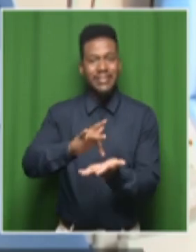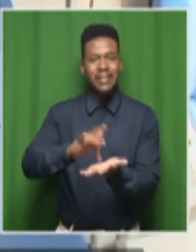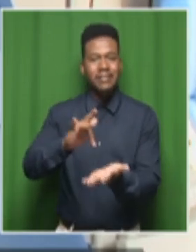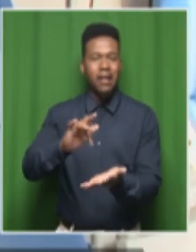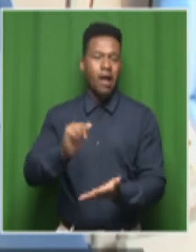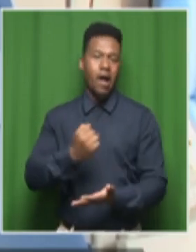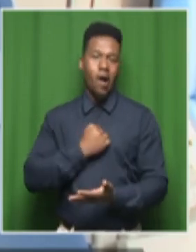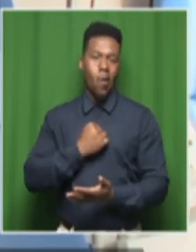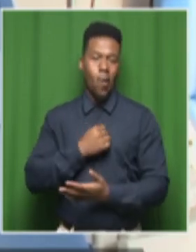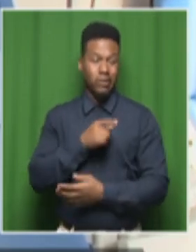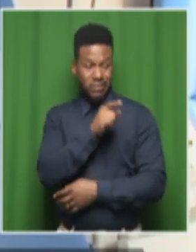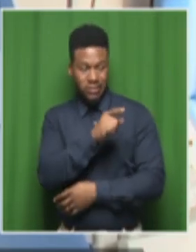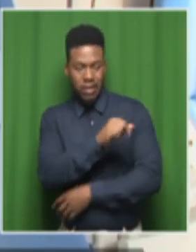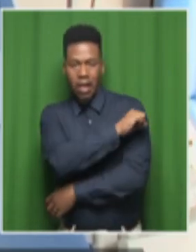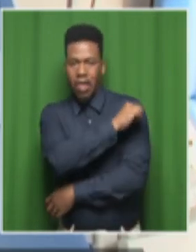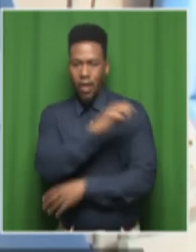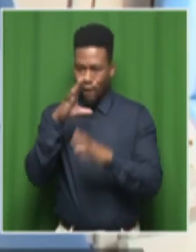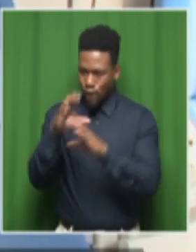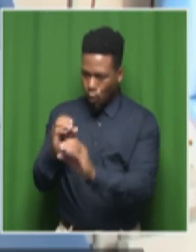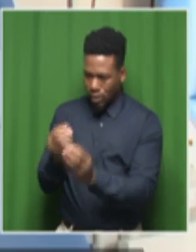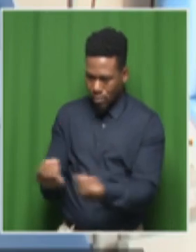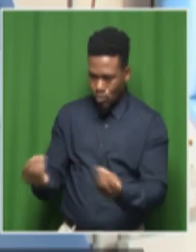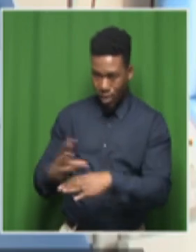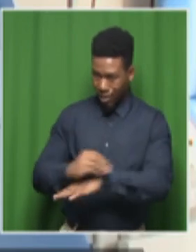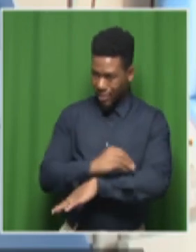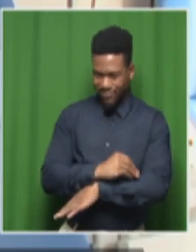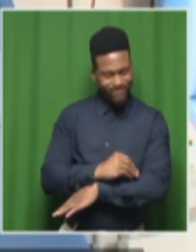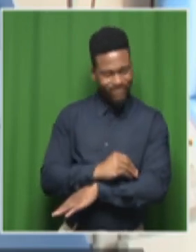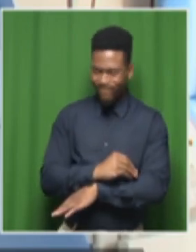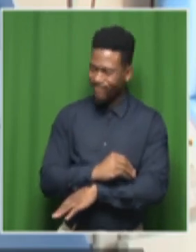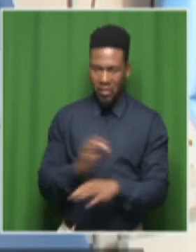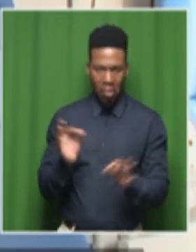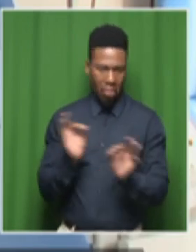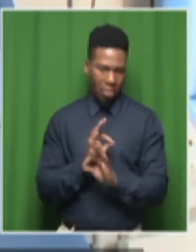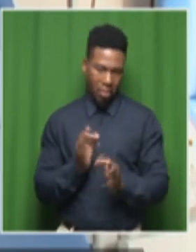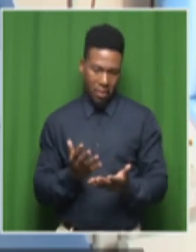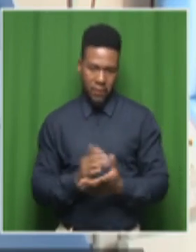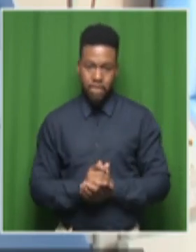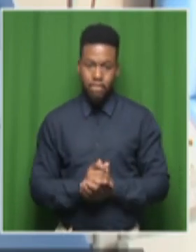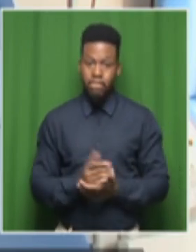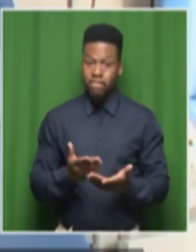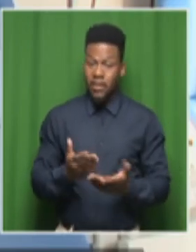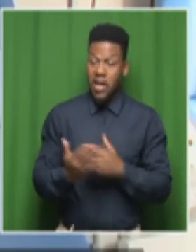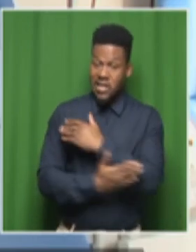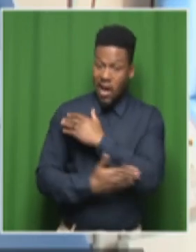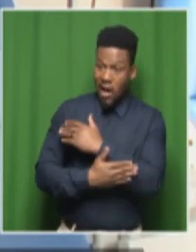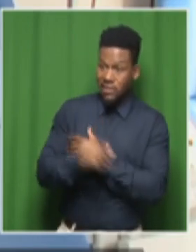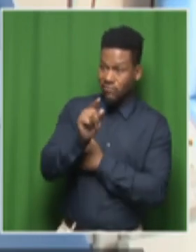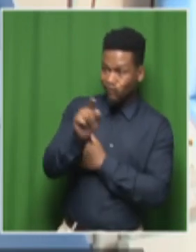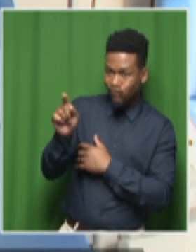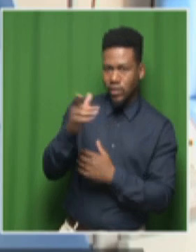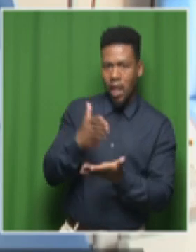don't really focus on childhood cancer. In most of the low and middle income countries, the focus is really